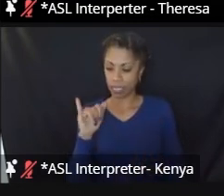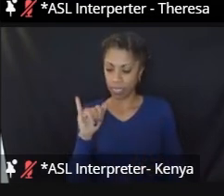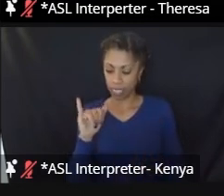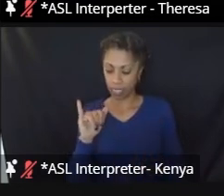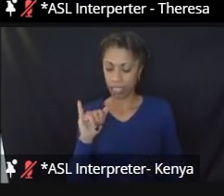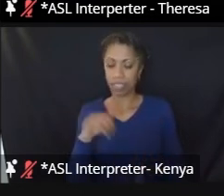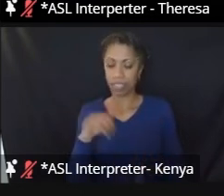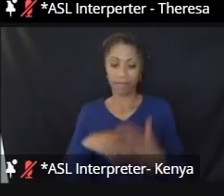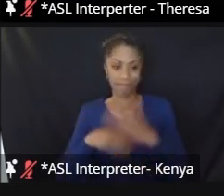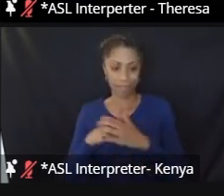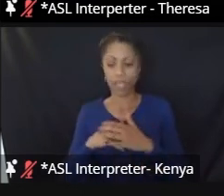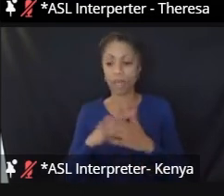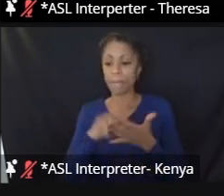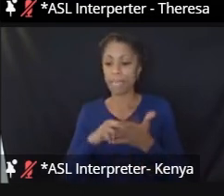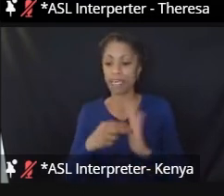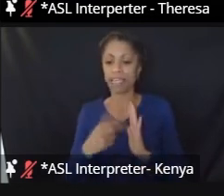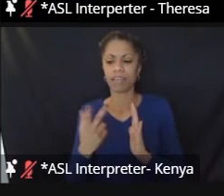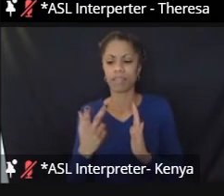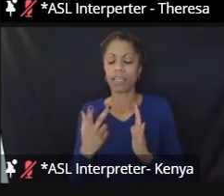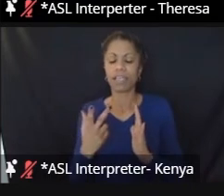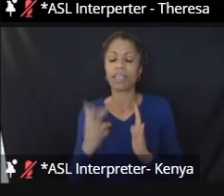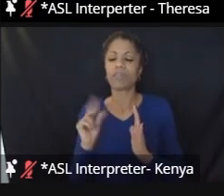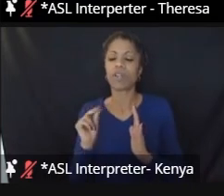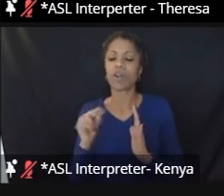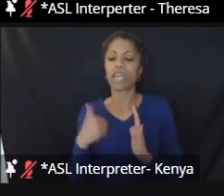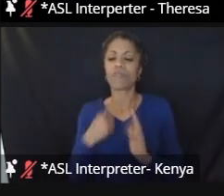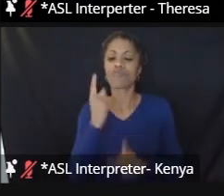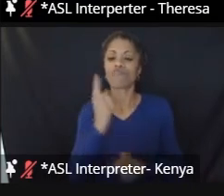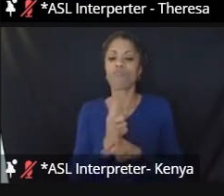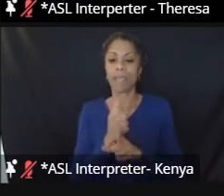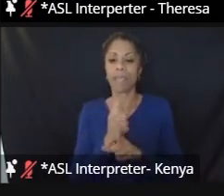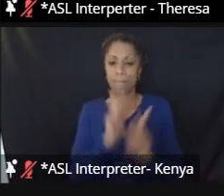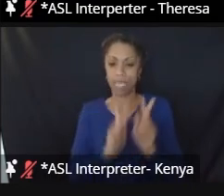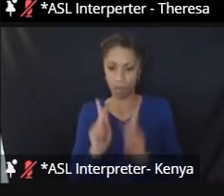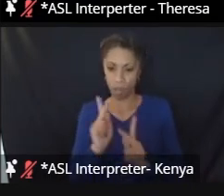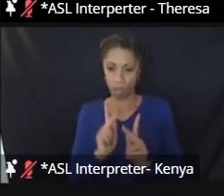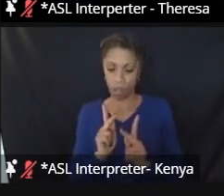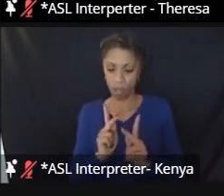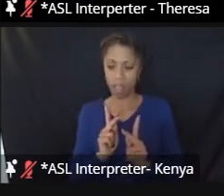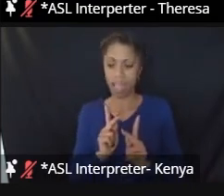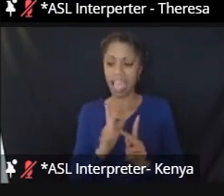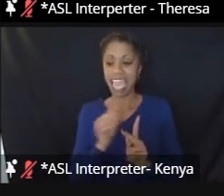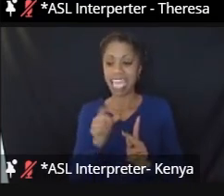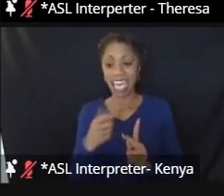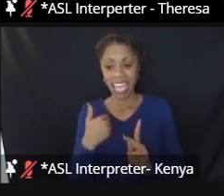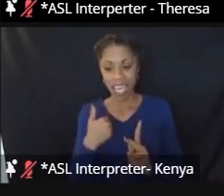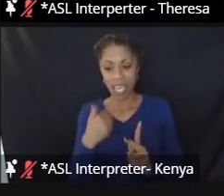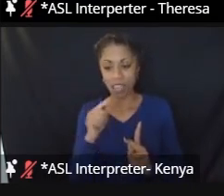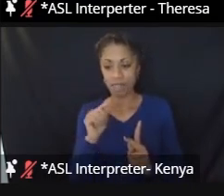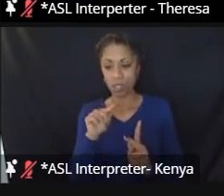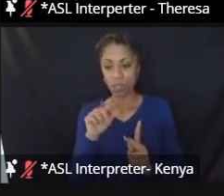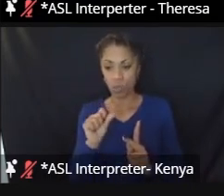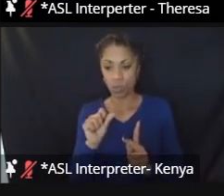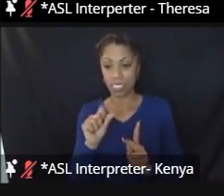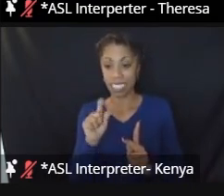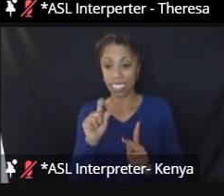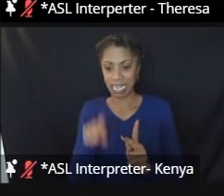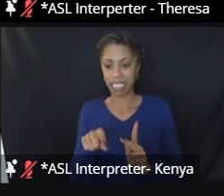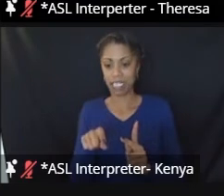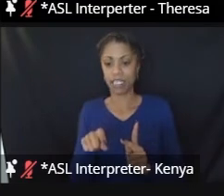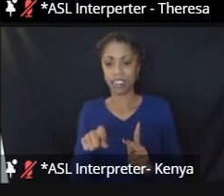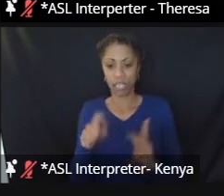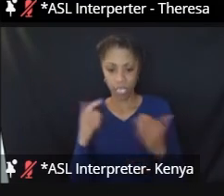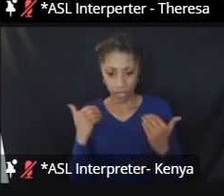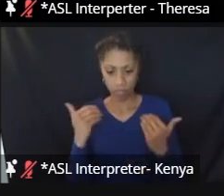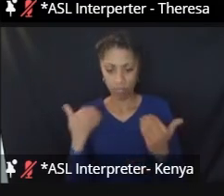people and that those people are doing the right things and they have the tools that they need in order to do their jobs. So that's something that